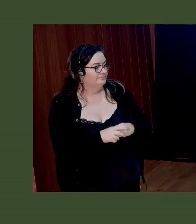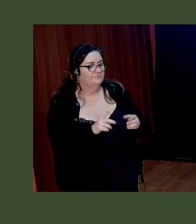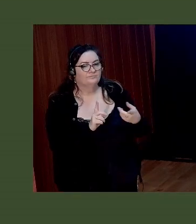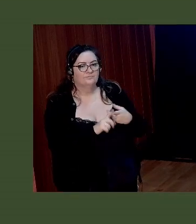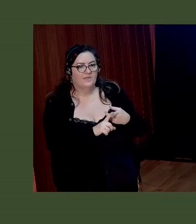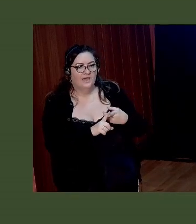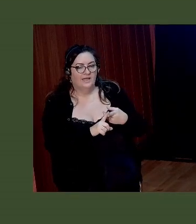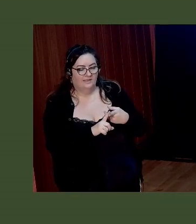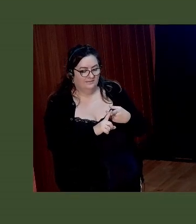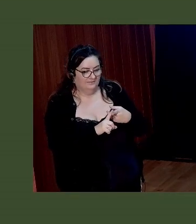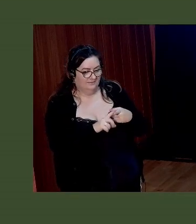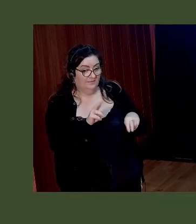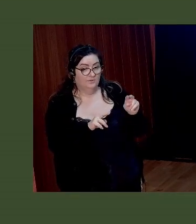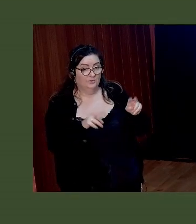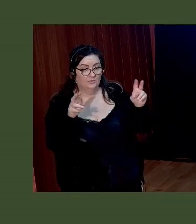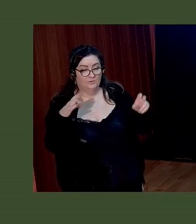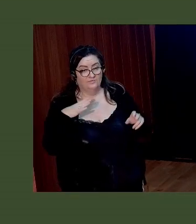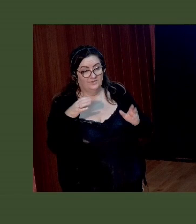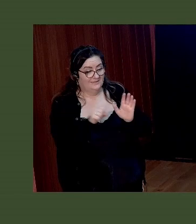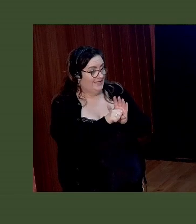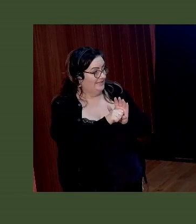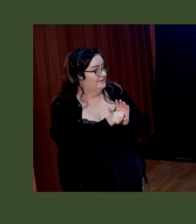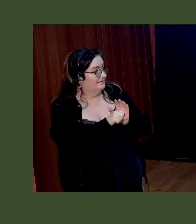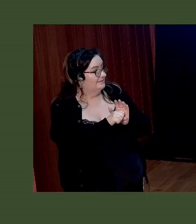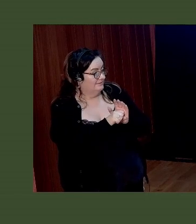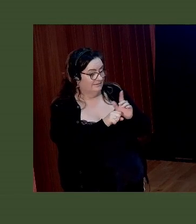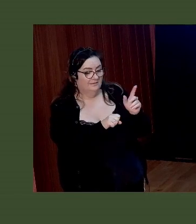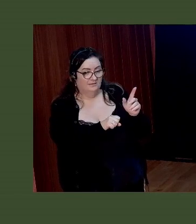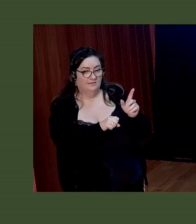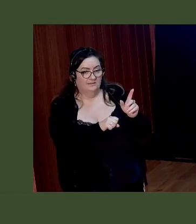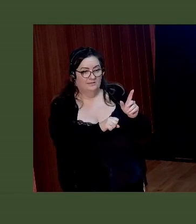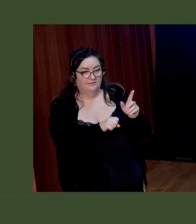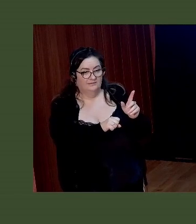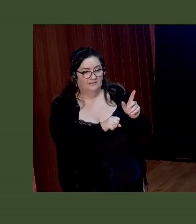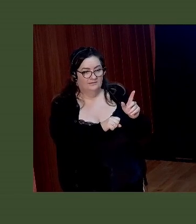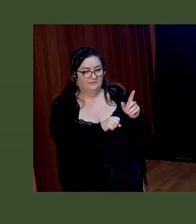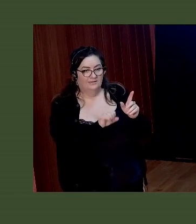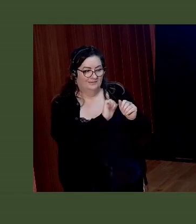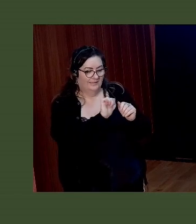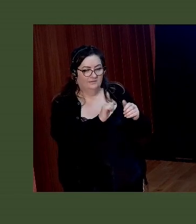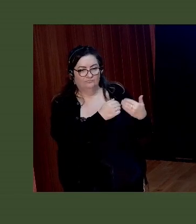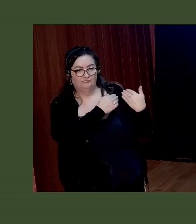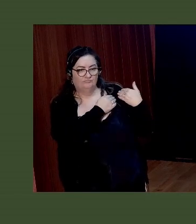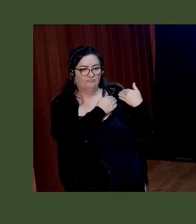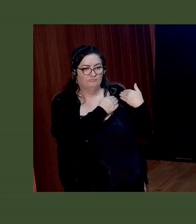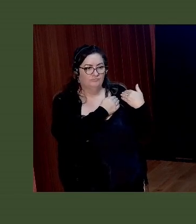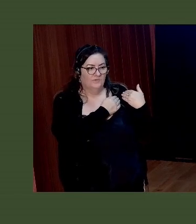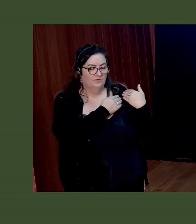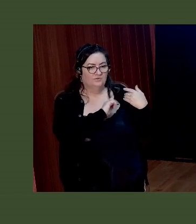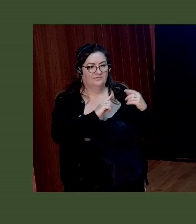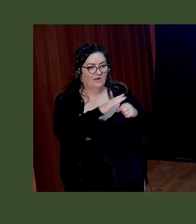And the new Free State, Irish language classes were established out of the state. They were taking responsibility to